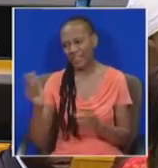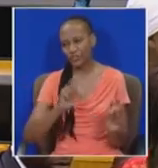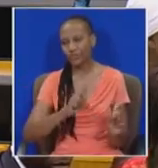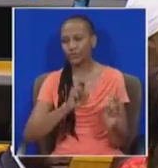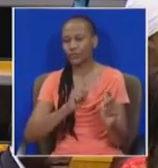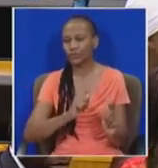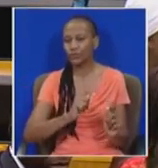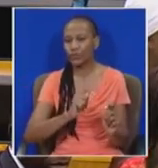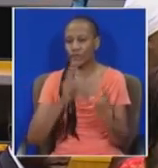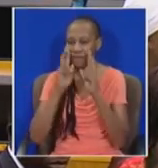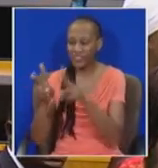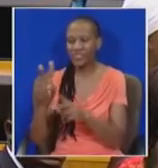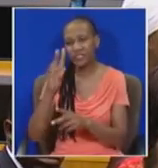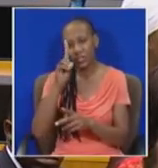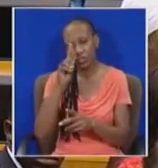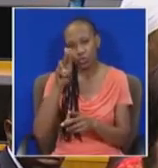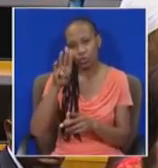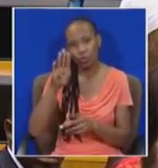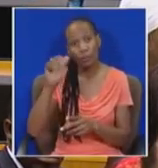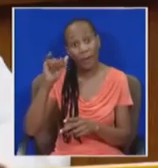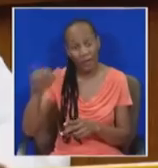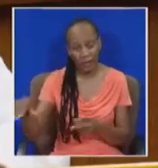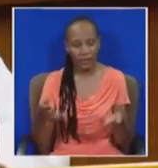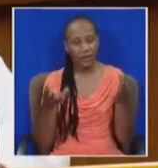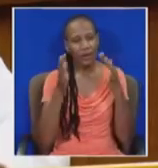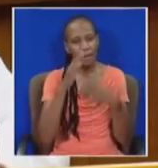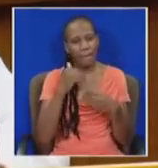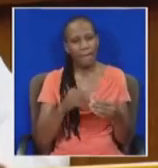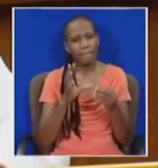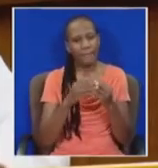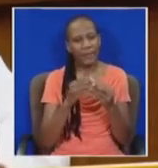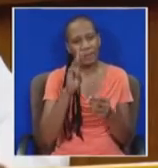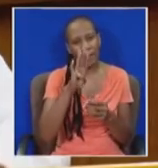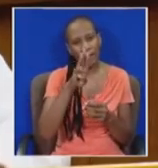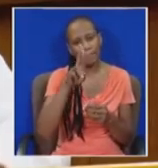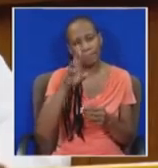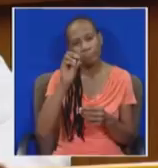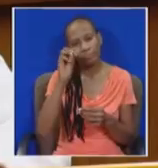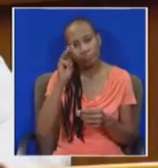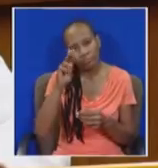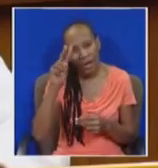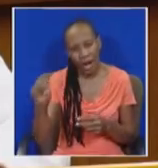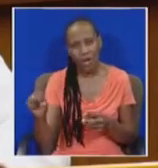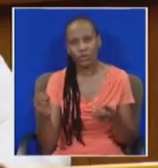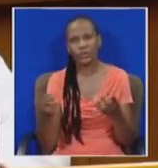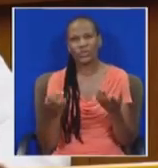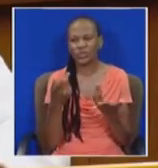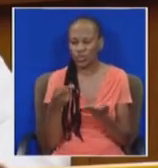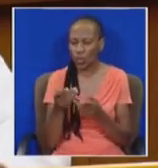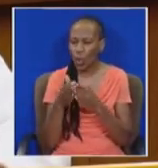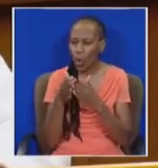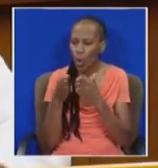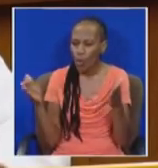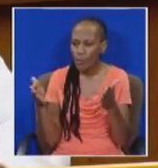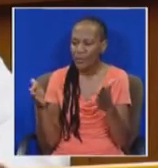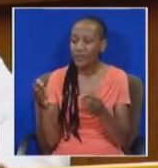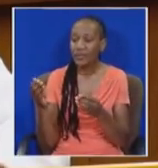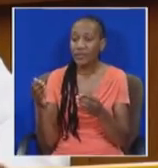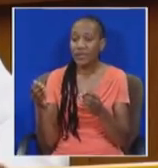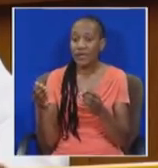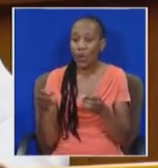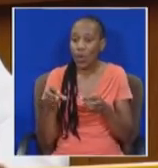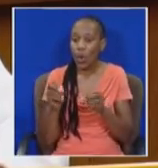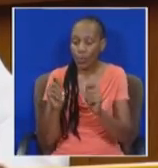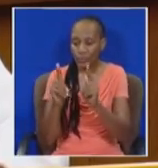who I see is also not here, who facilitated the appointment of Gupta-linked directors, opening the door to the Guptas to